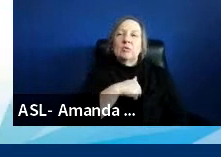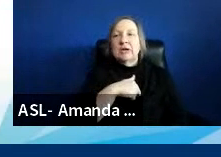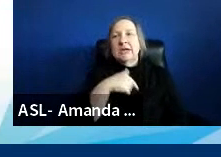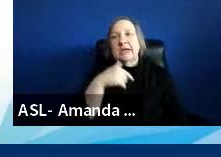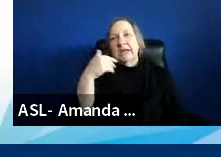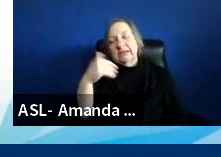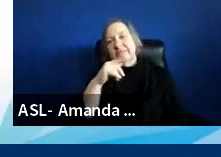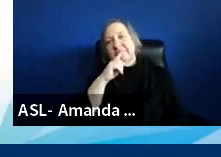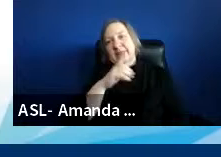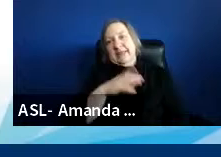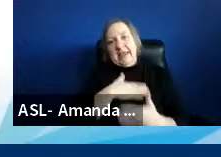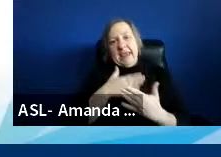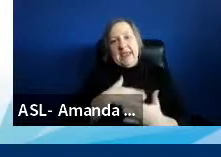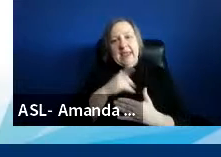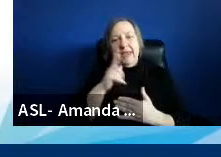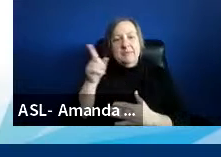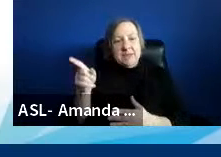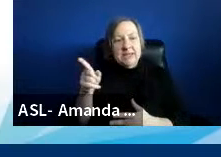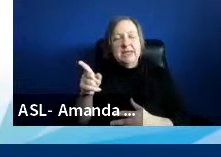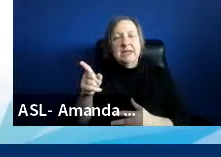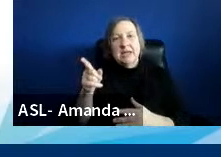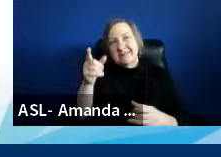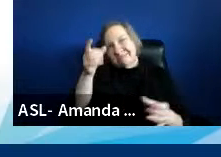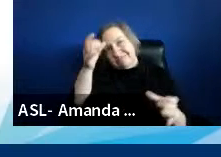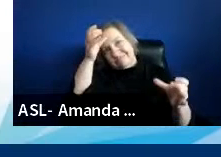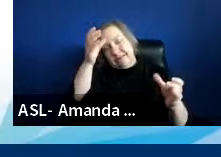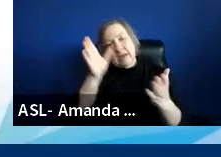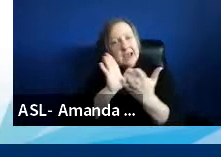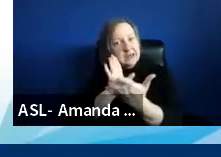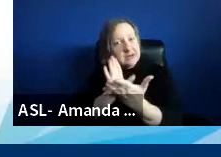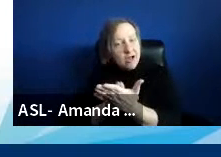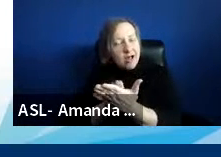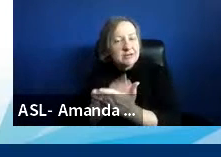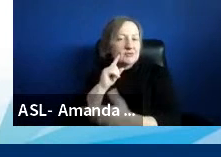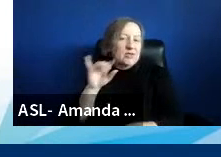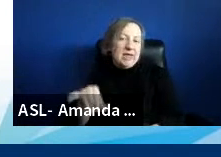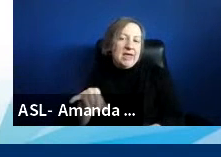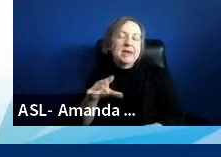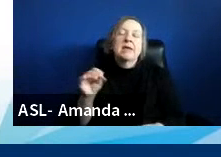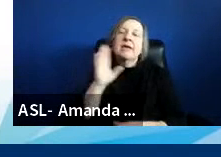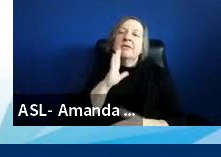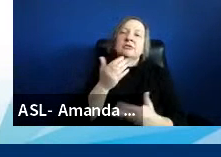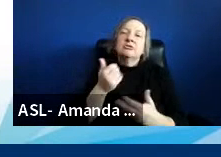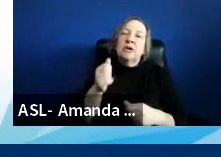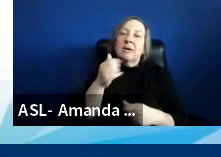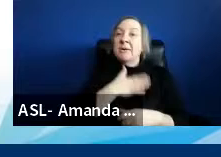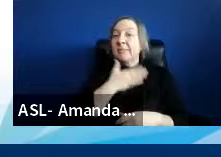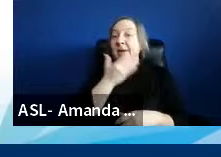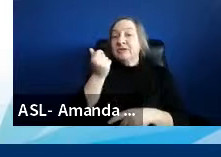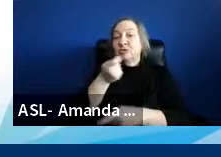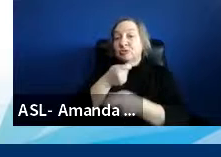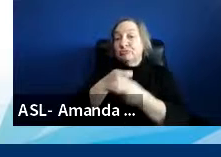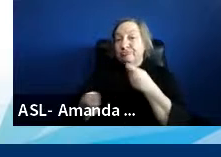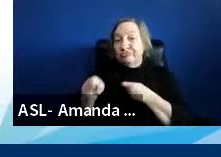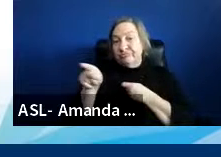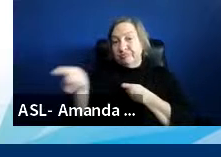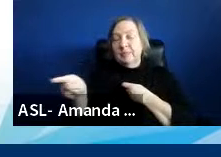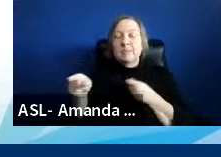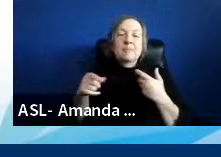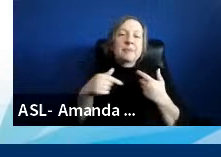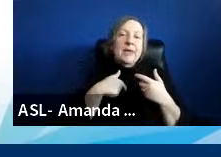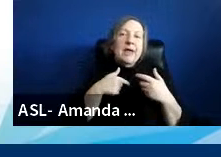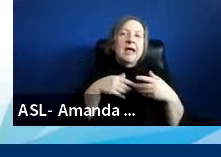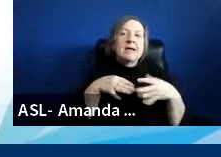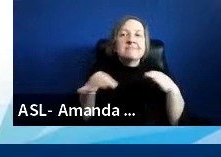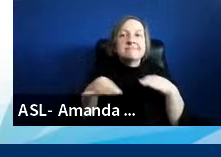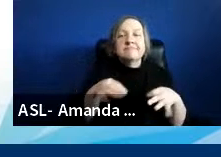we're really happy that he's being acknowledged for that. And so I'll do my best to fill in for him as I walk through the project